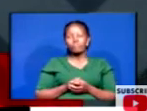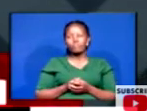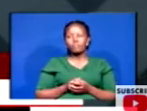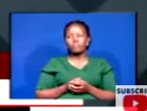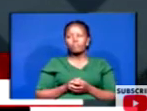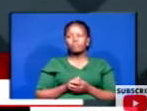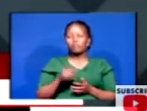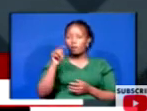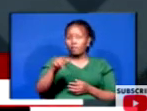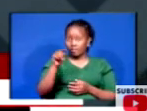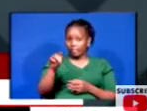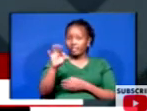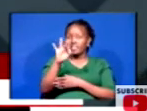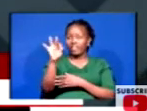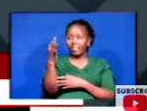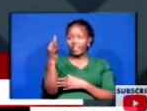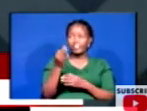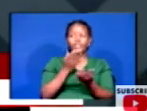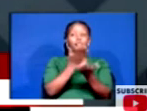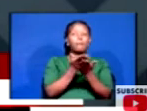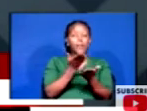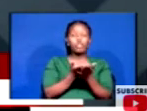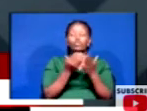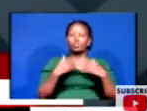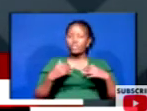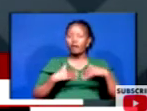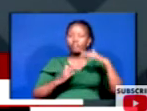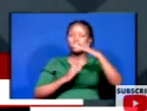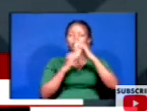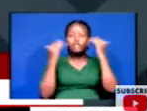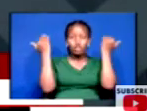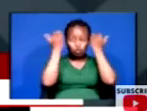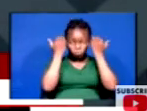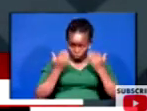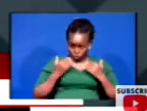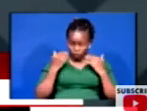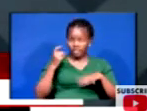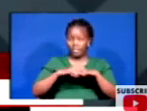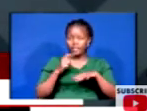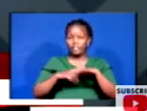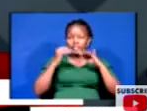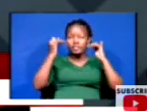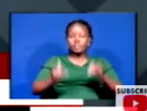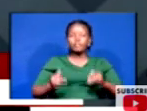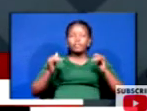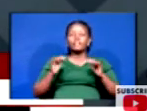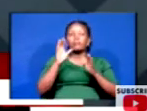this is the third petition we are having in our courts, Supreme Court, from the time the new constitution of 2010 came into